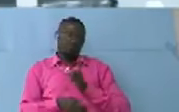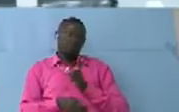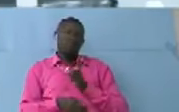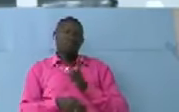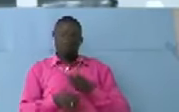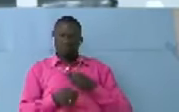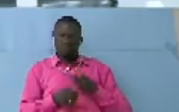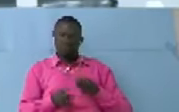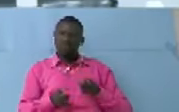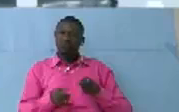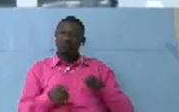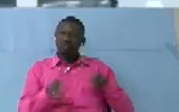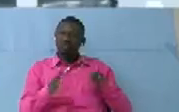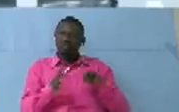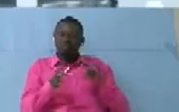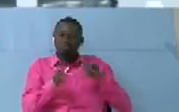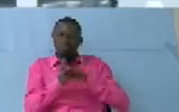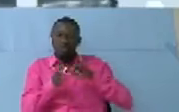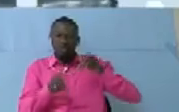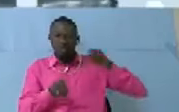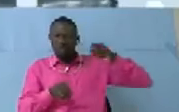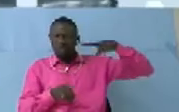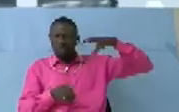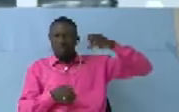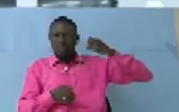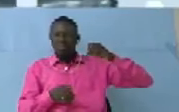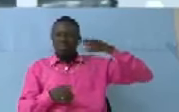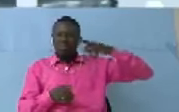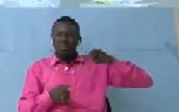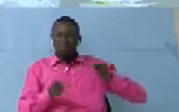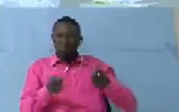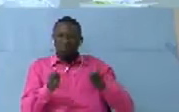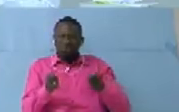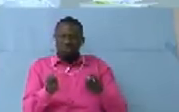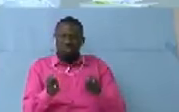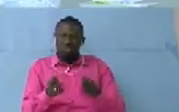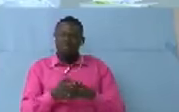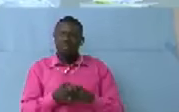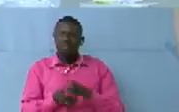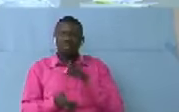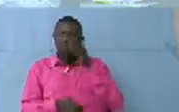my genitals were also sucked with electric cables. Do you know who did